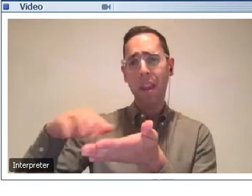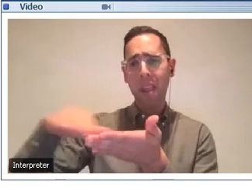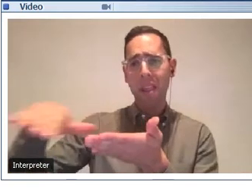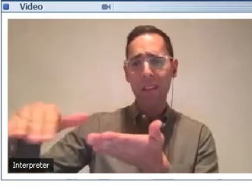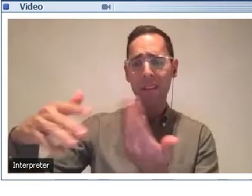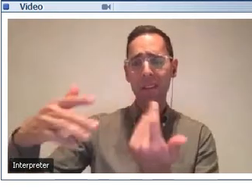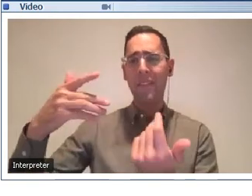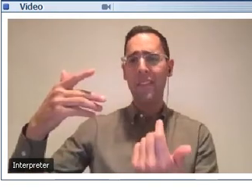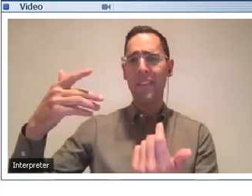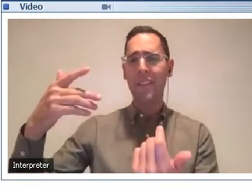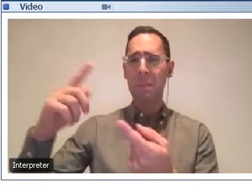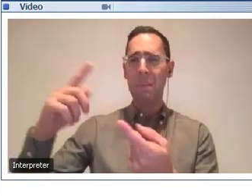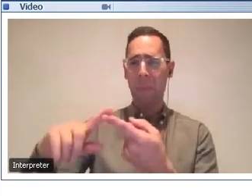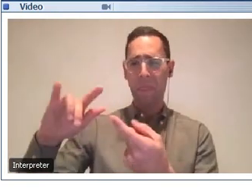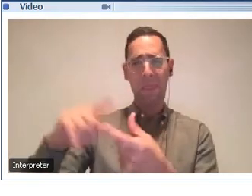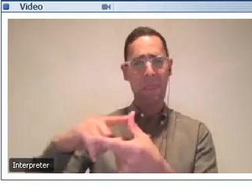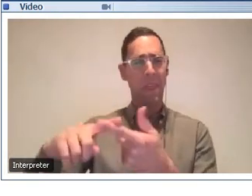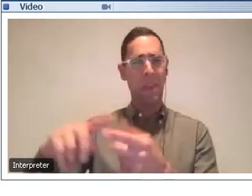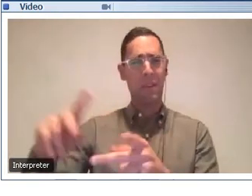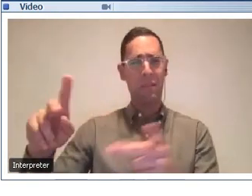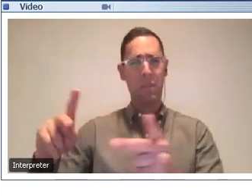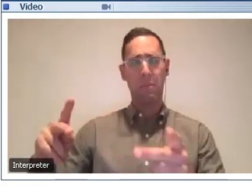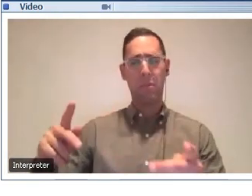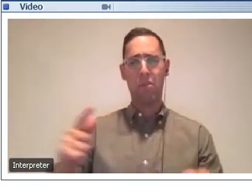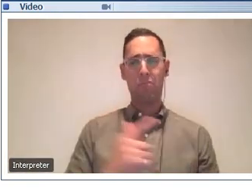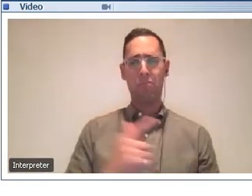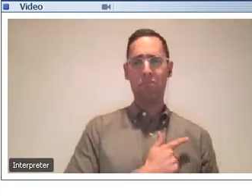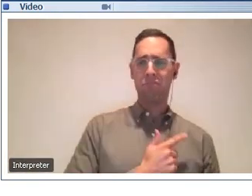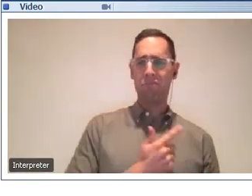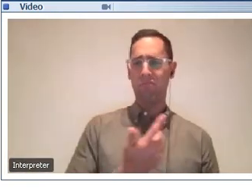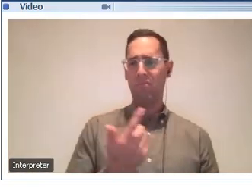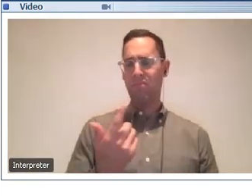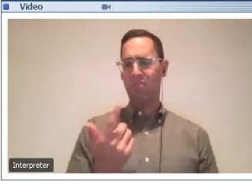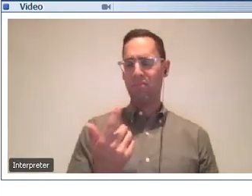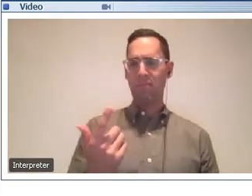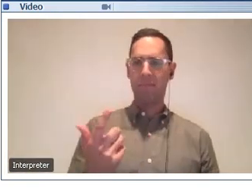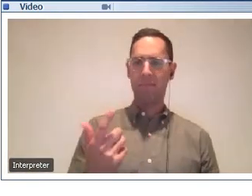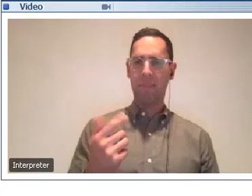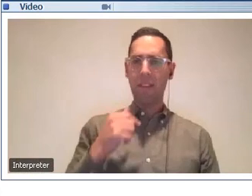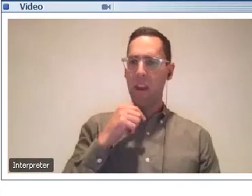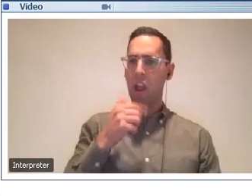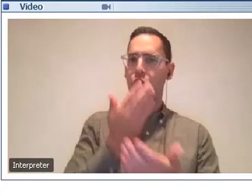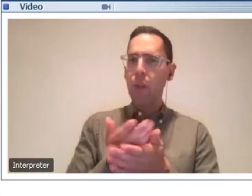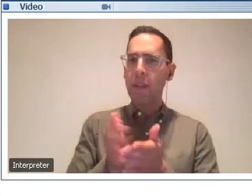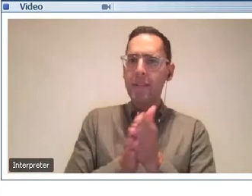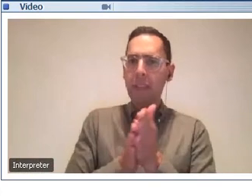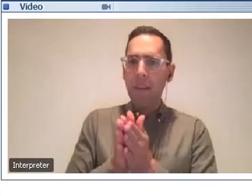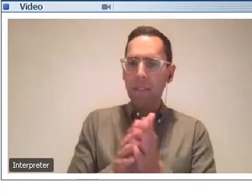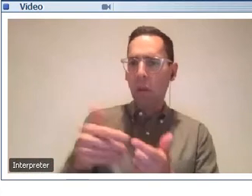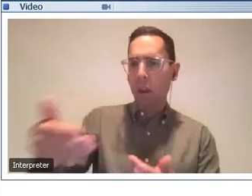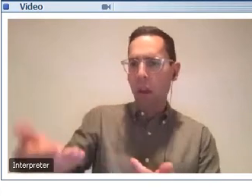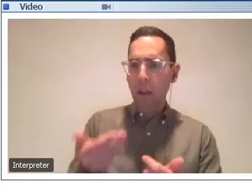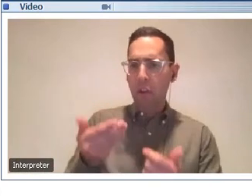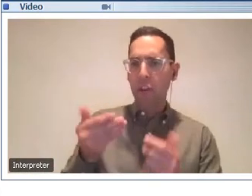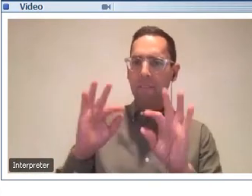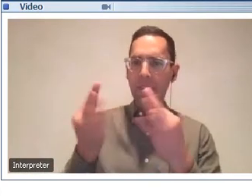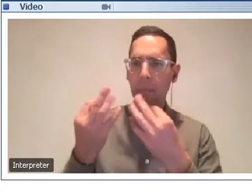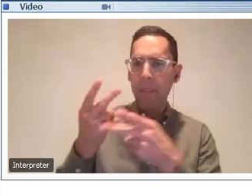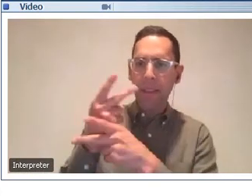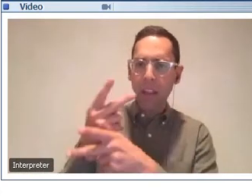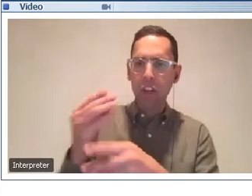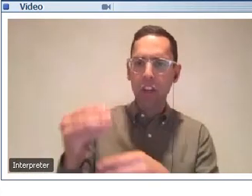a disincentive to hiring a family caregiver like yourself, or hiring a worker who